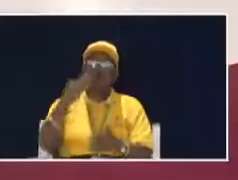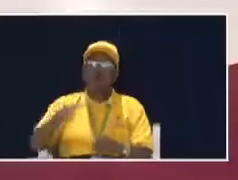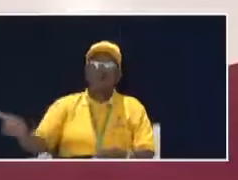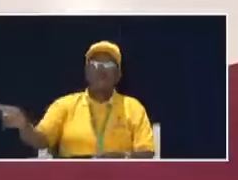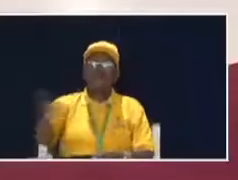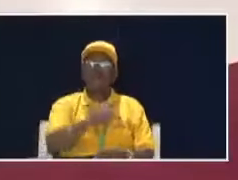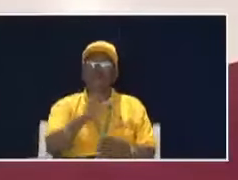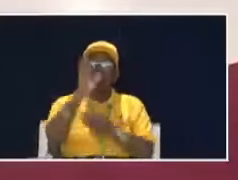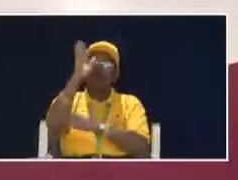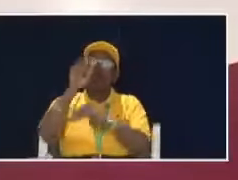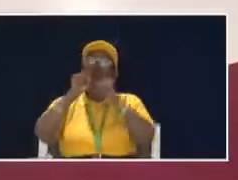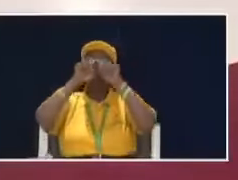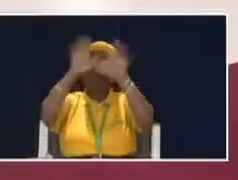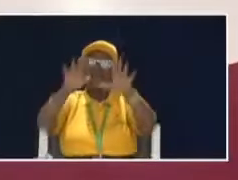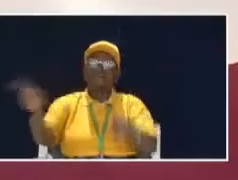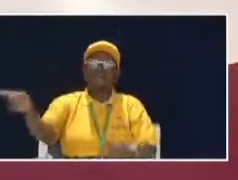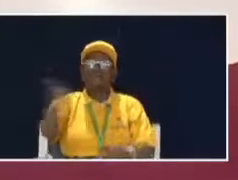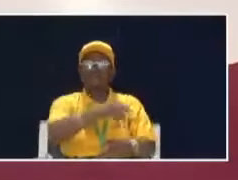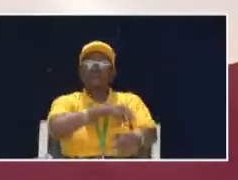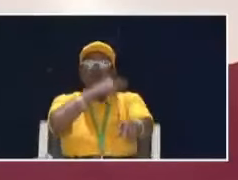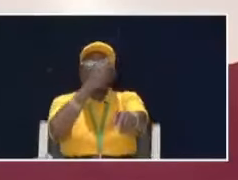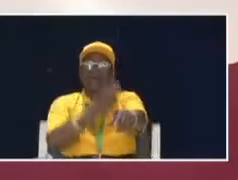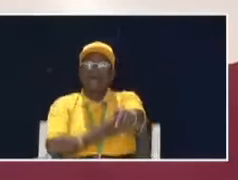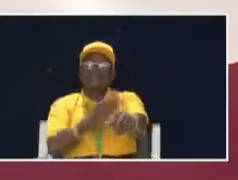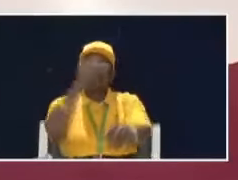God bless you mightily in Jesus' name.